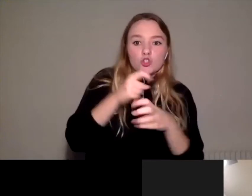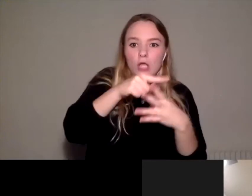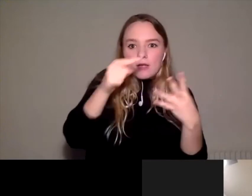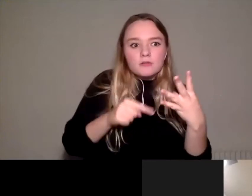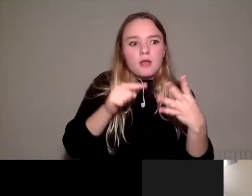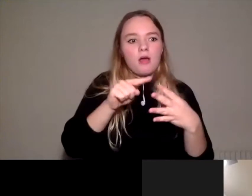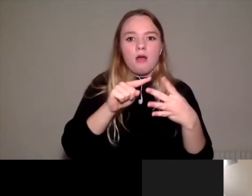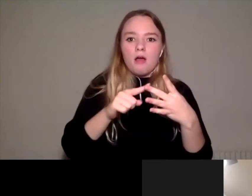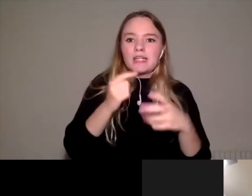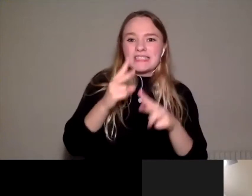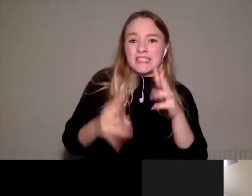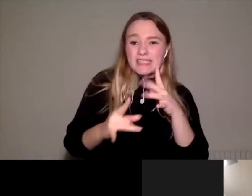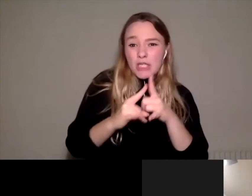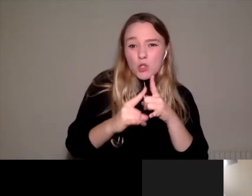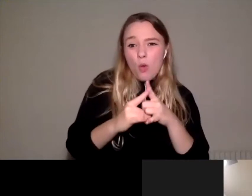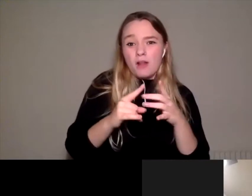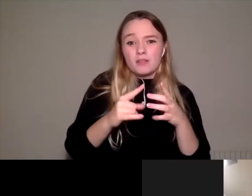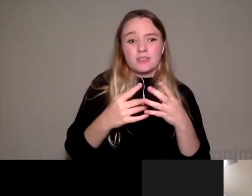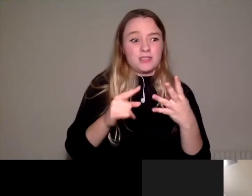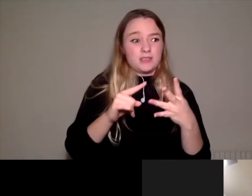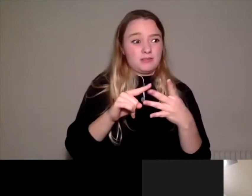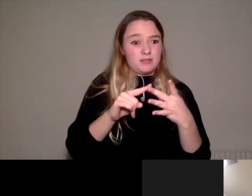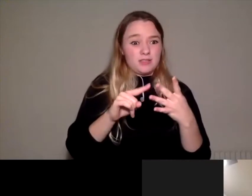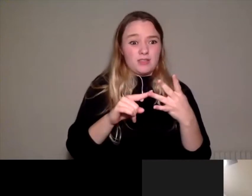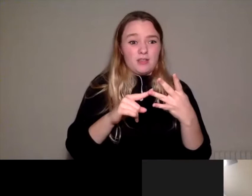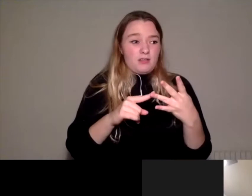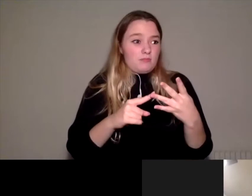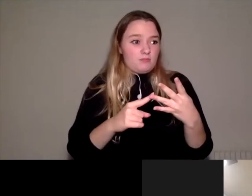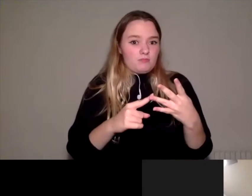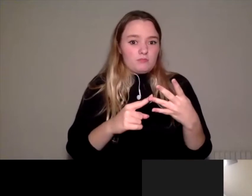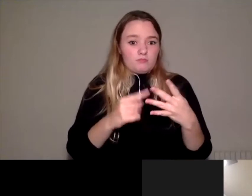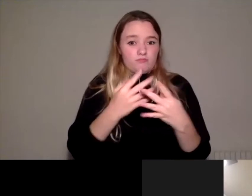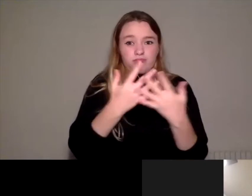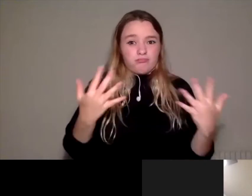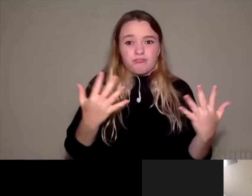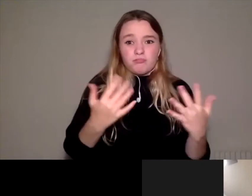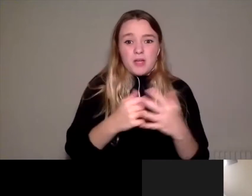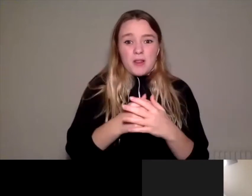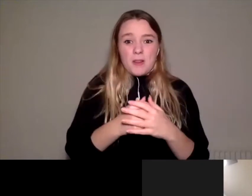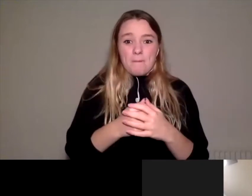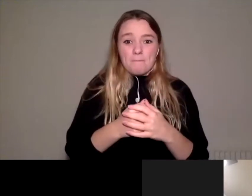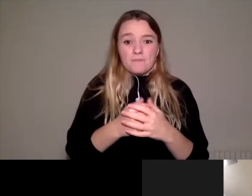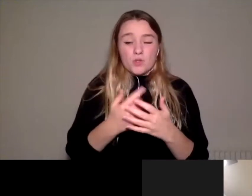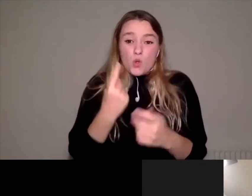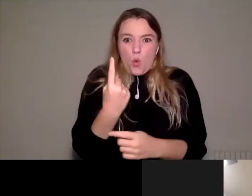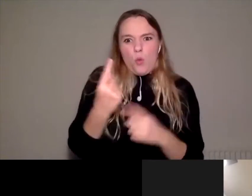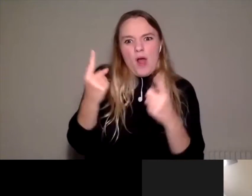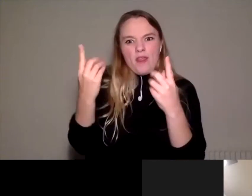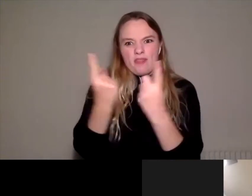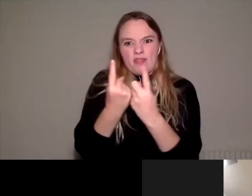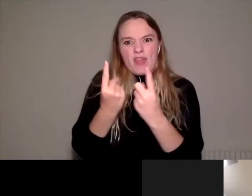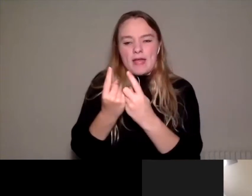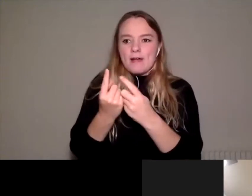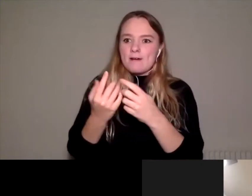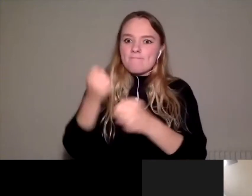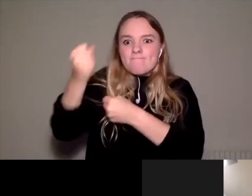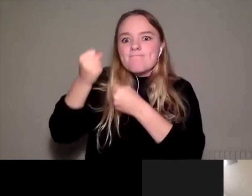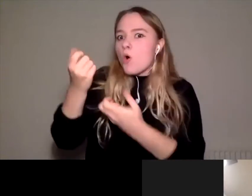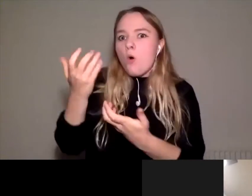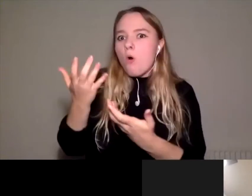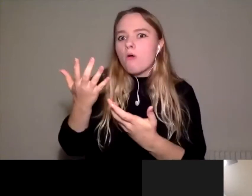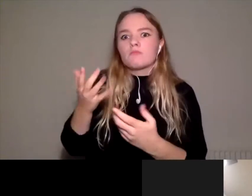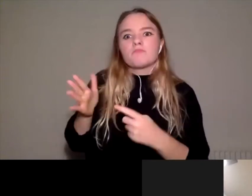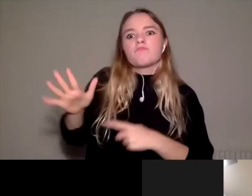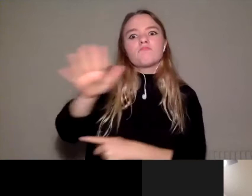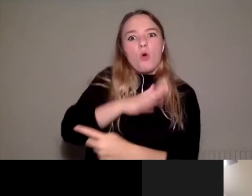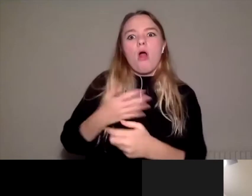ethnicity. It's not just one thing. So it is a big fight, which I'm fighting for. But there's so much pressure on all of us activists and